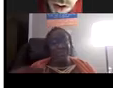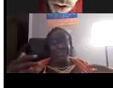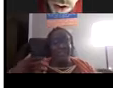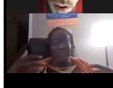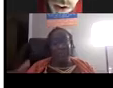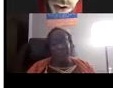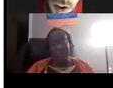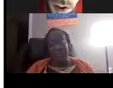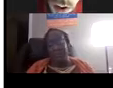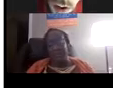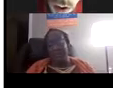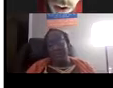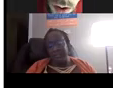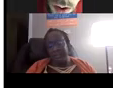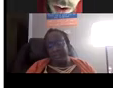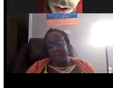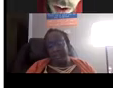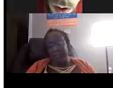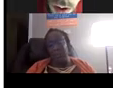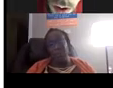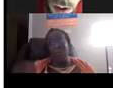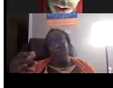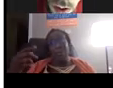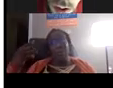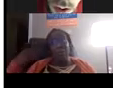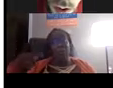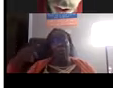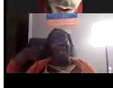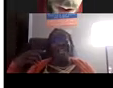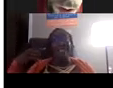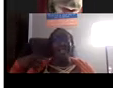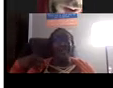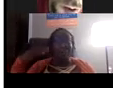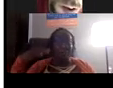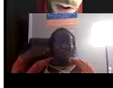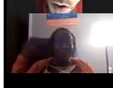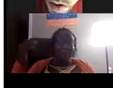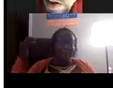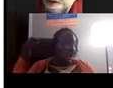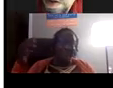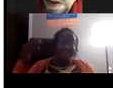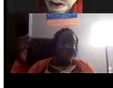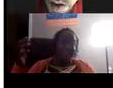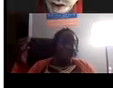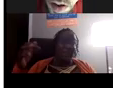So just thinking through those things, who is it, or who are the voices that are shaping